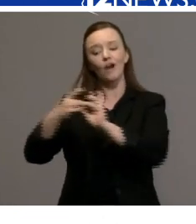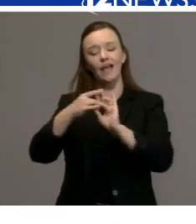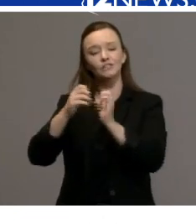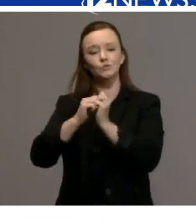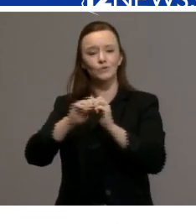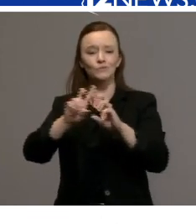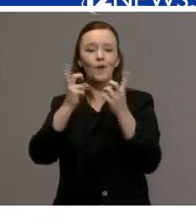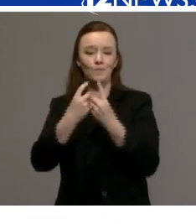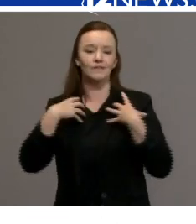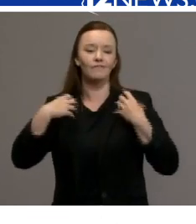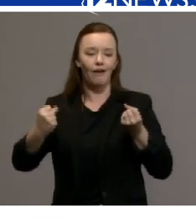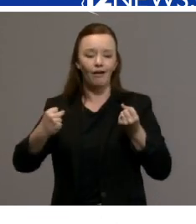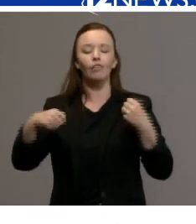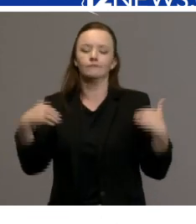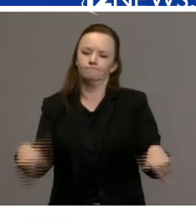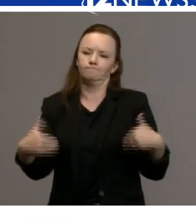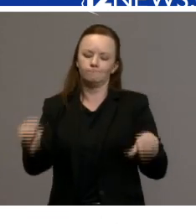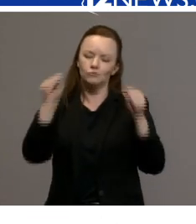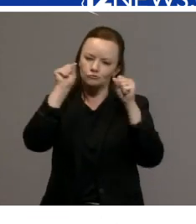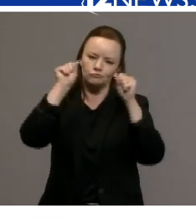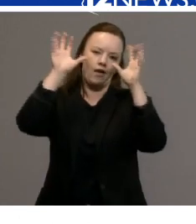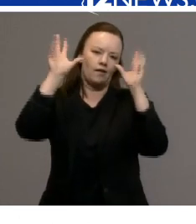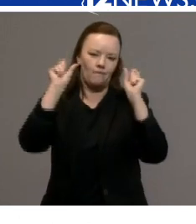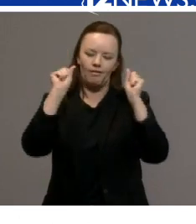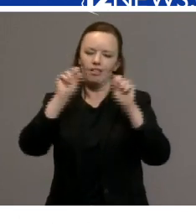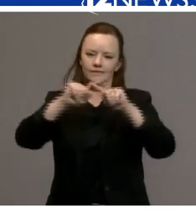Just been an incredible team effort.